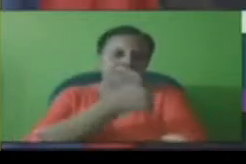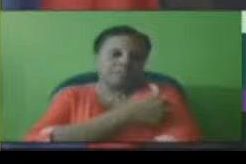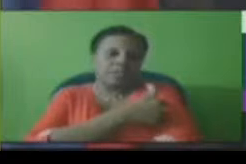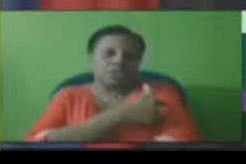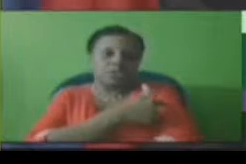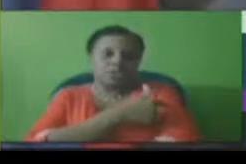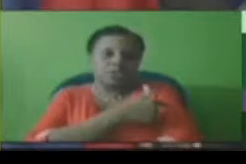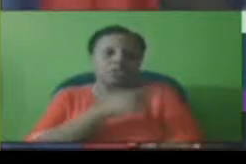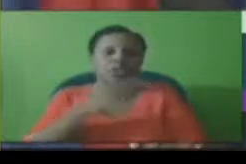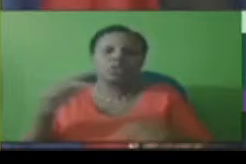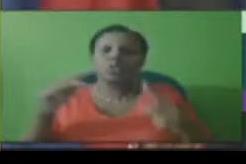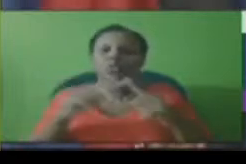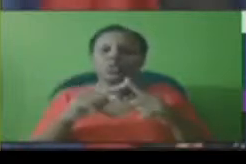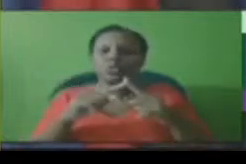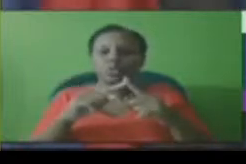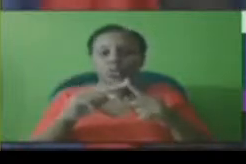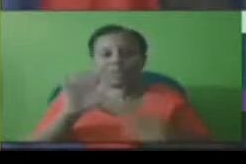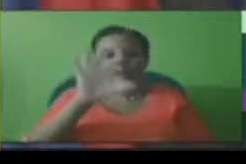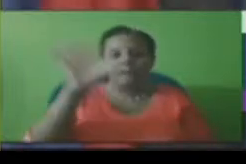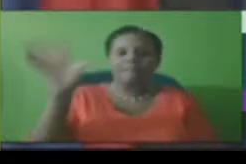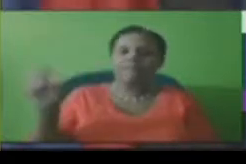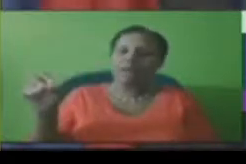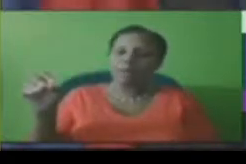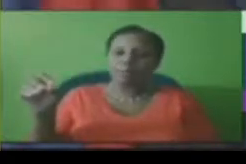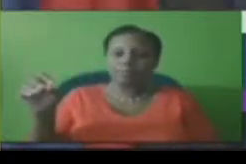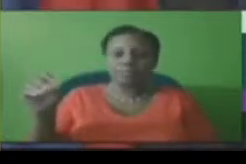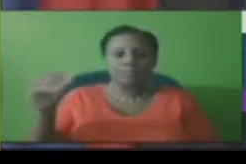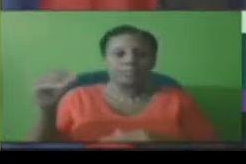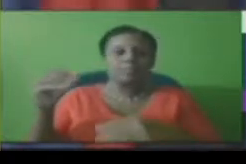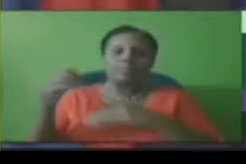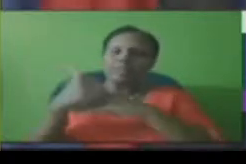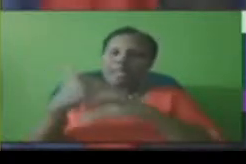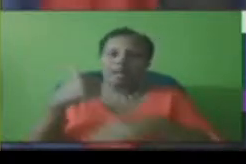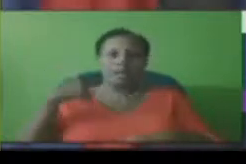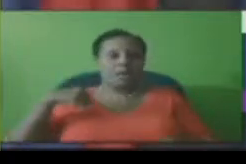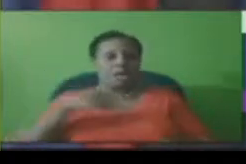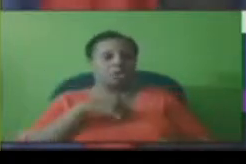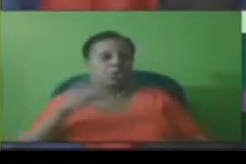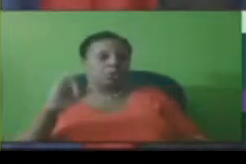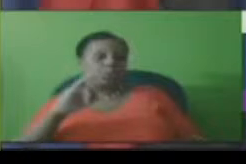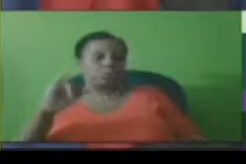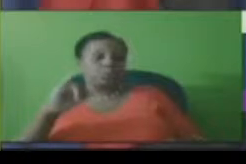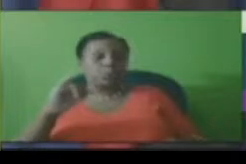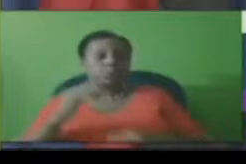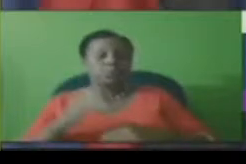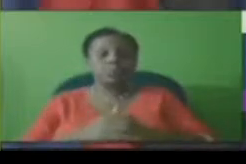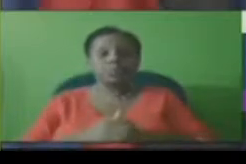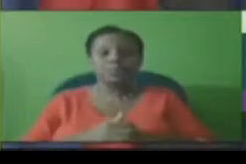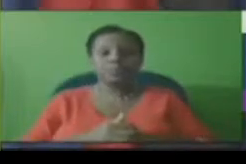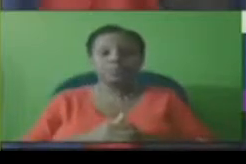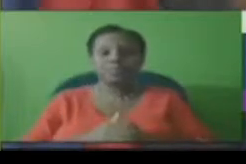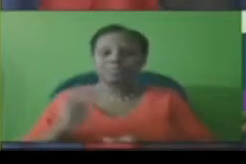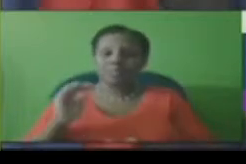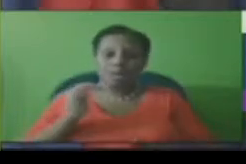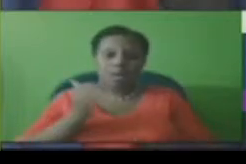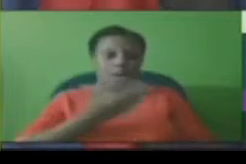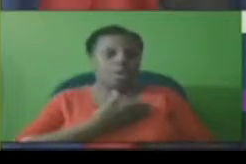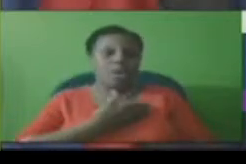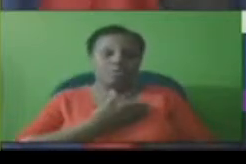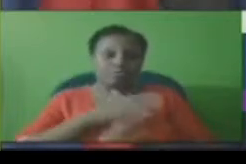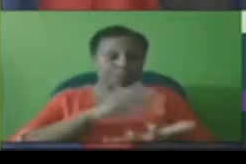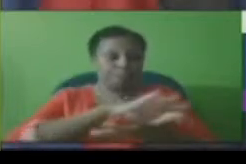a production taking place. But our initial supplies are coming from South